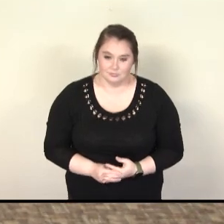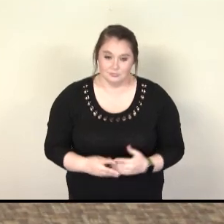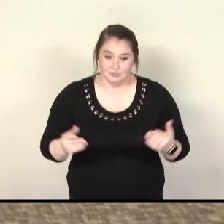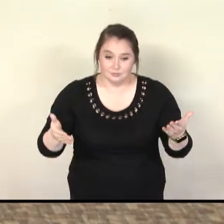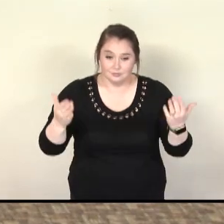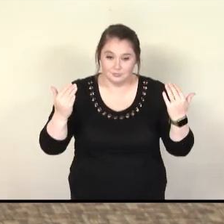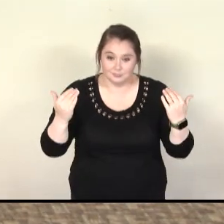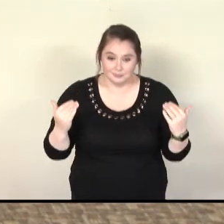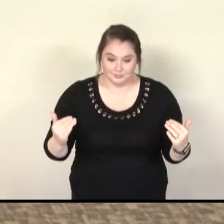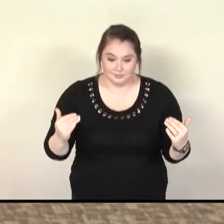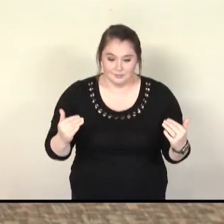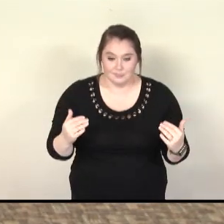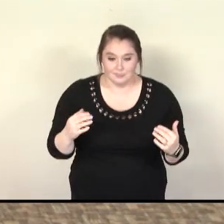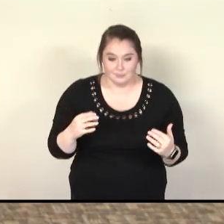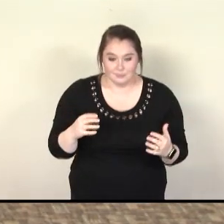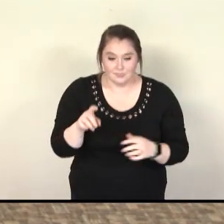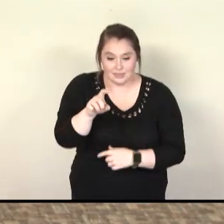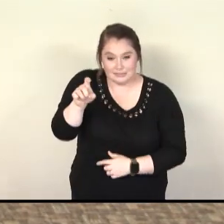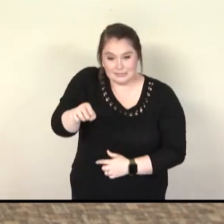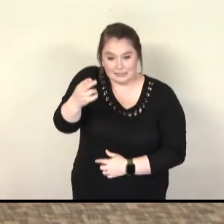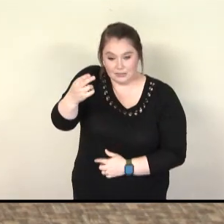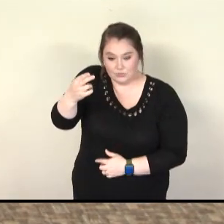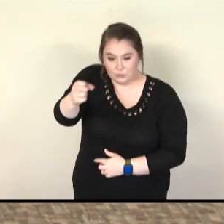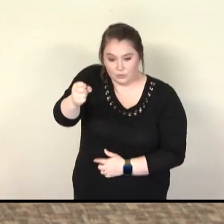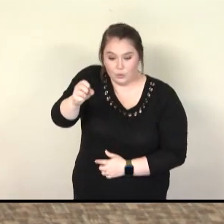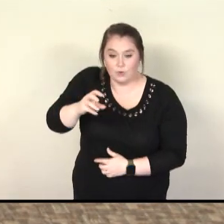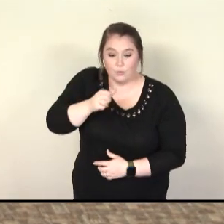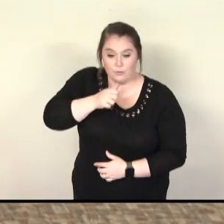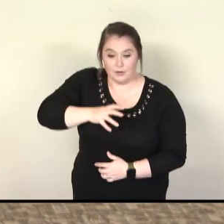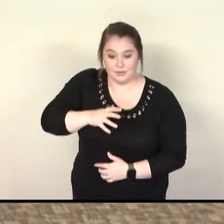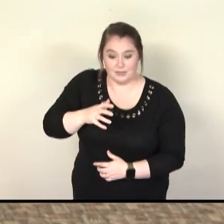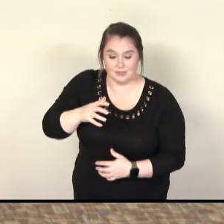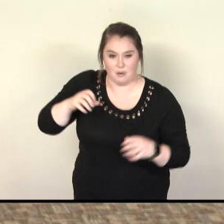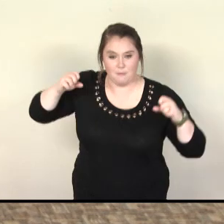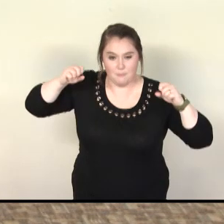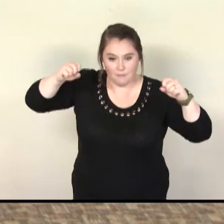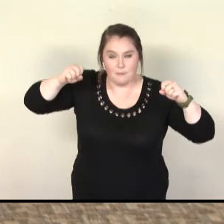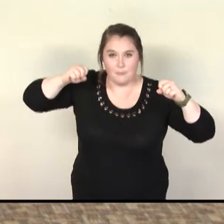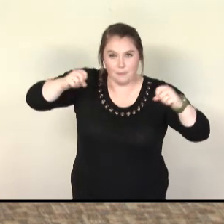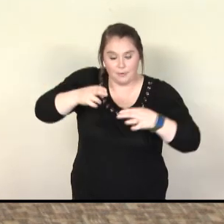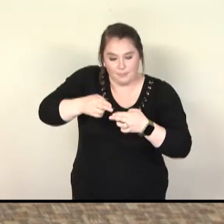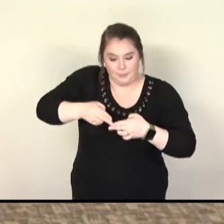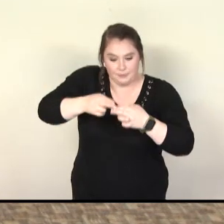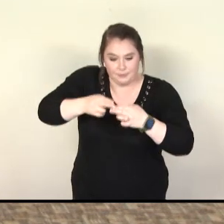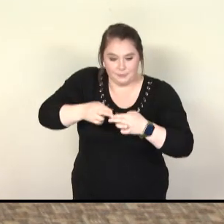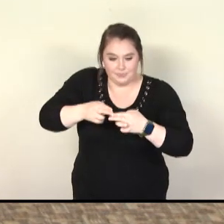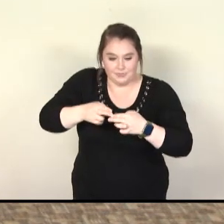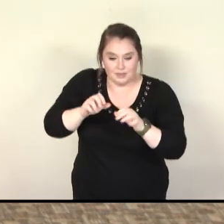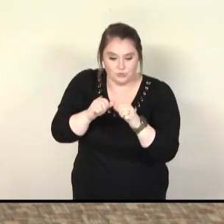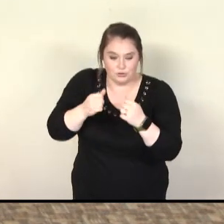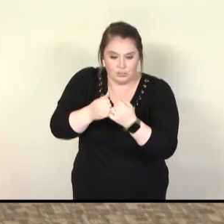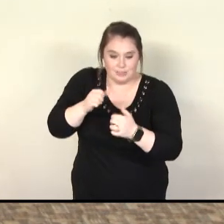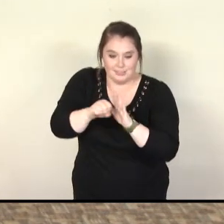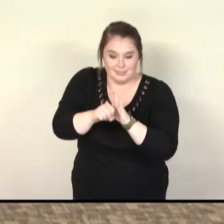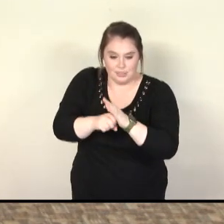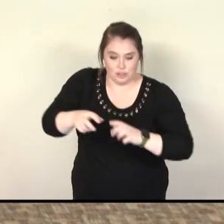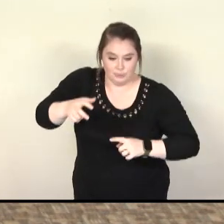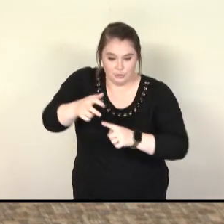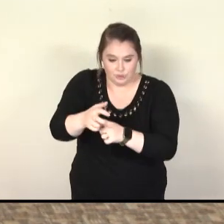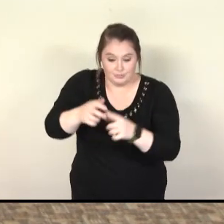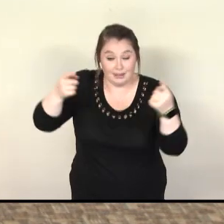Our next item is the Texas High School Women's Powerlifting Association State Championships. The Texas High School Women's